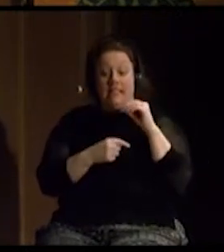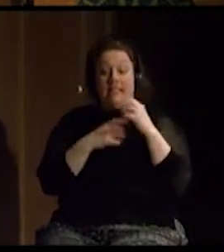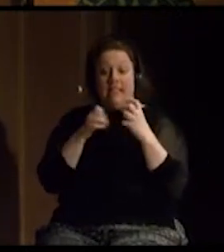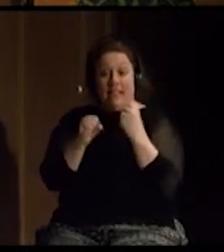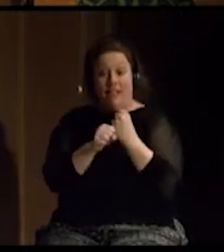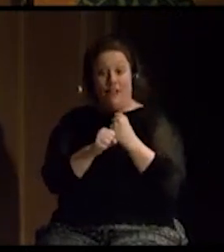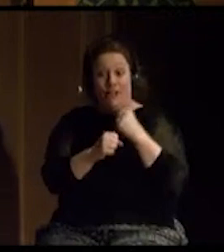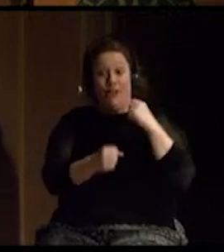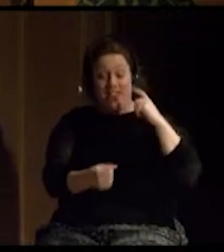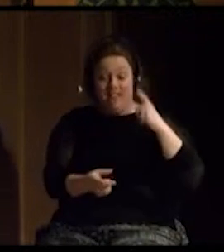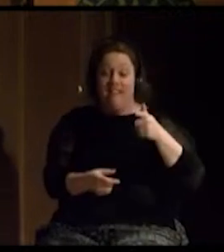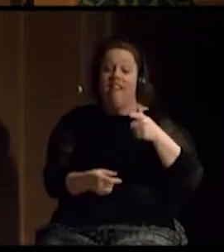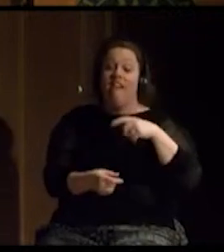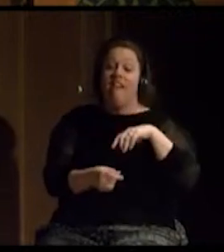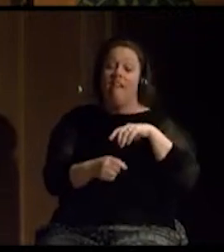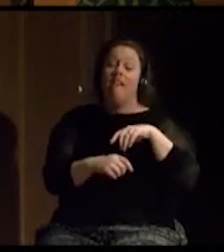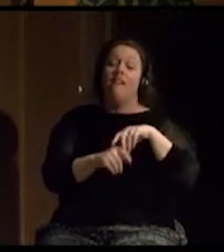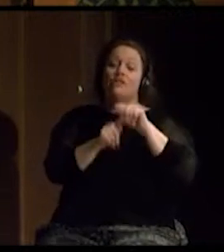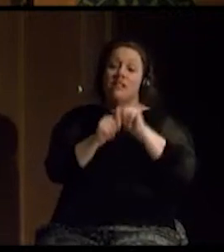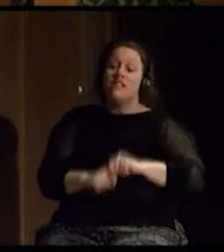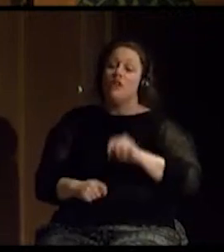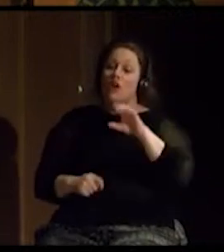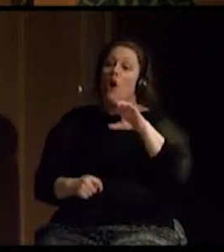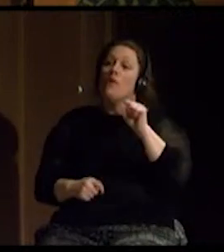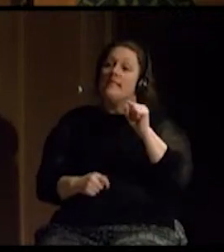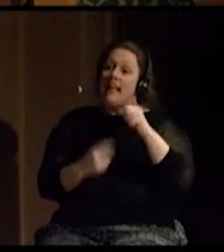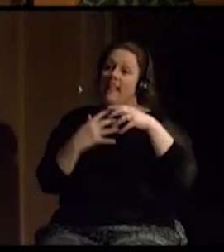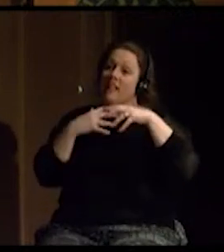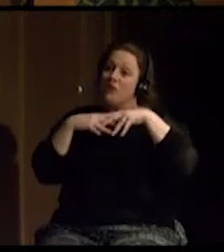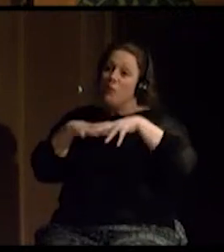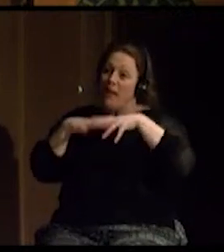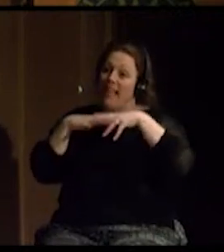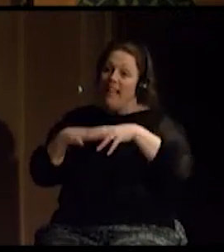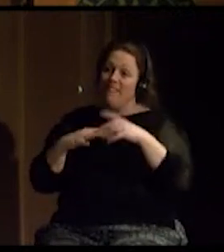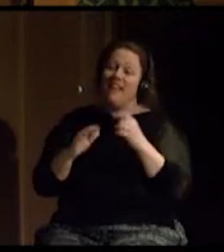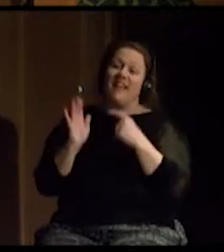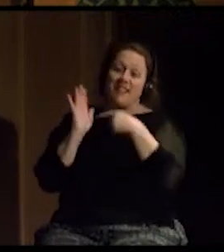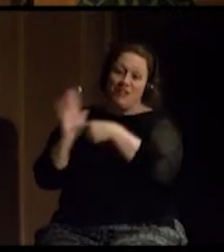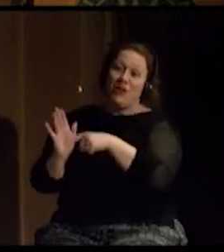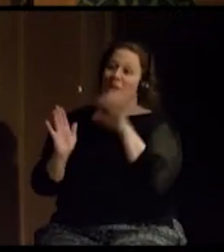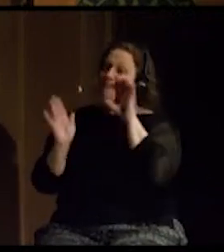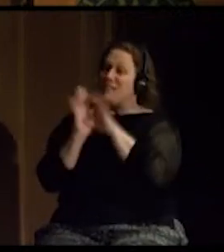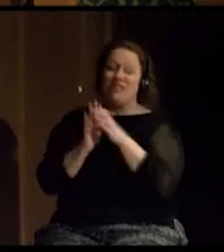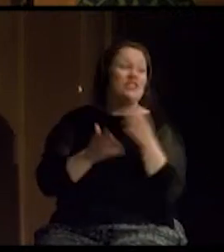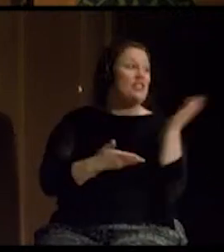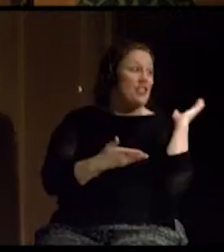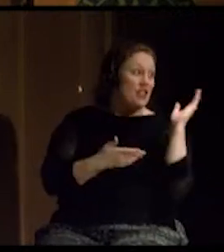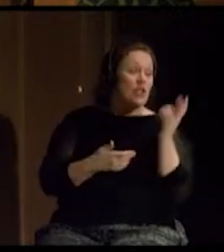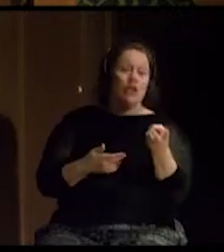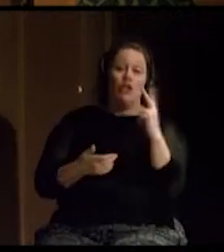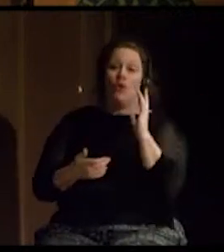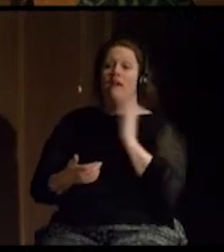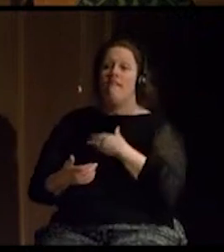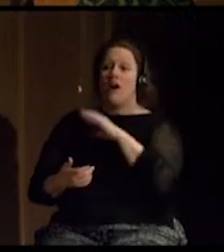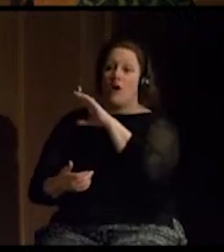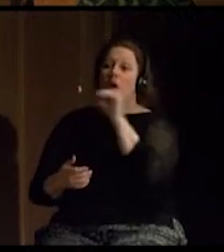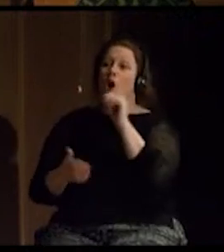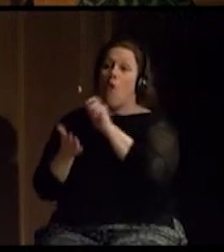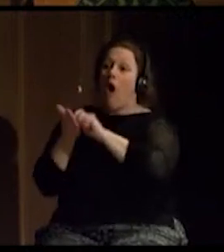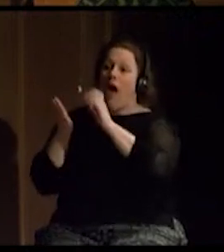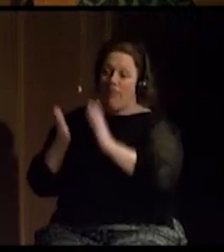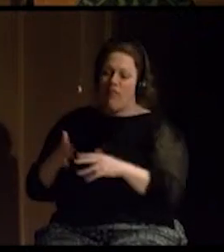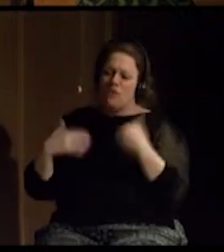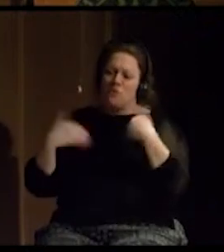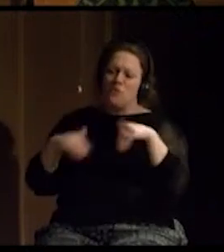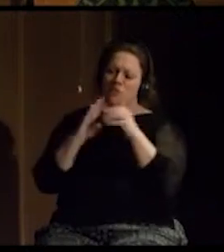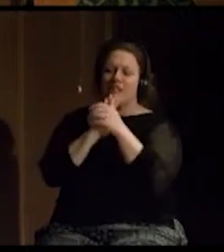in both British Columbia and Washington State. And this slide here shows two of our co-authors. They are extraordinary